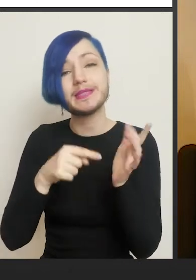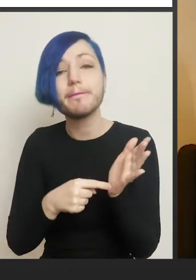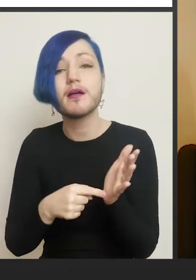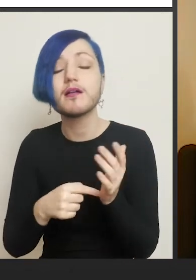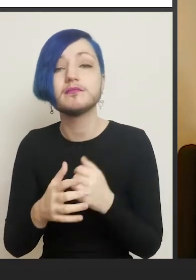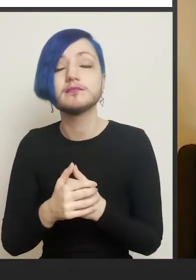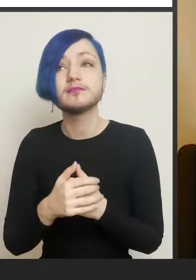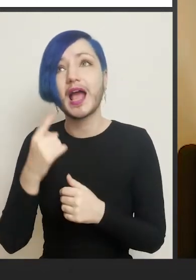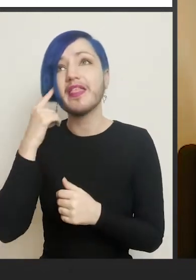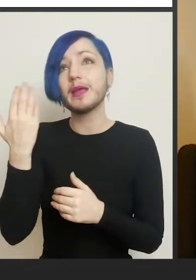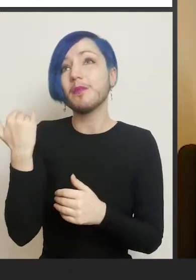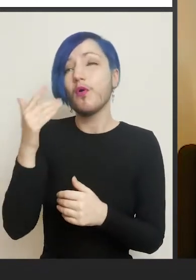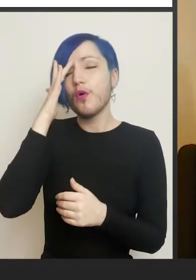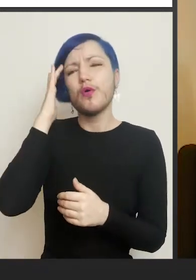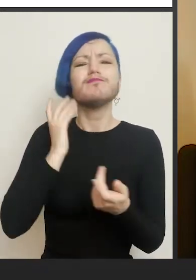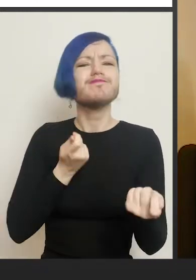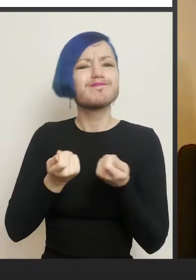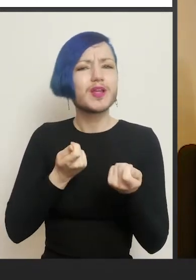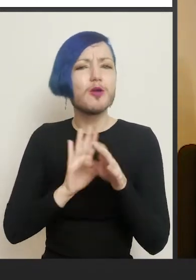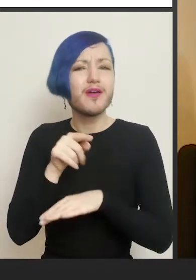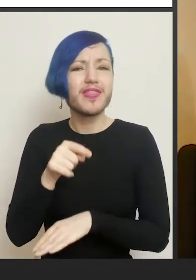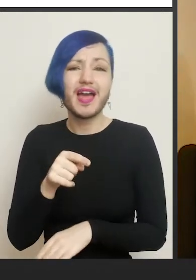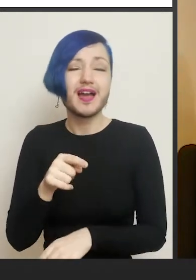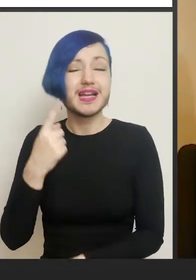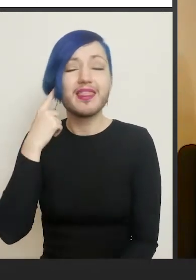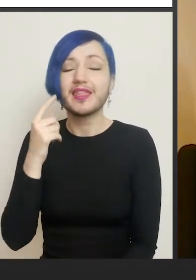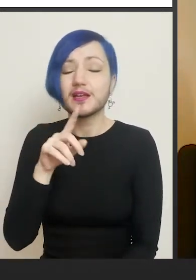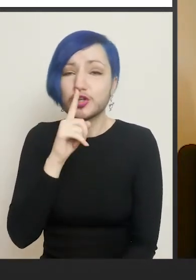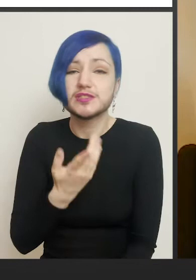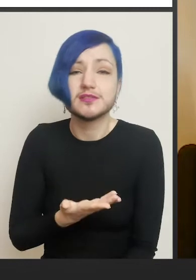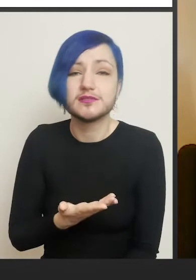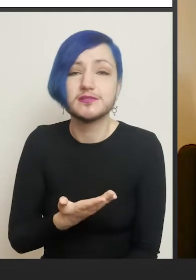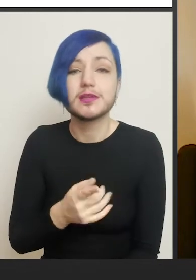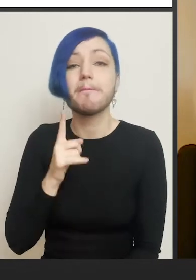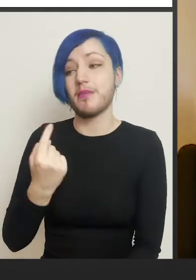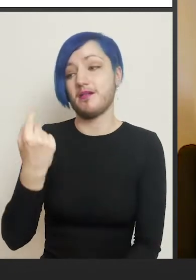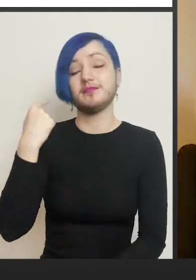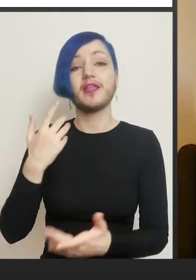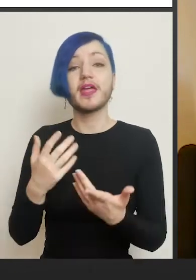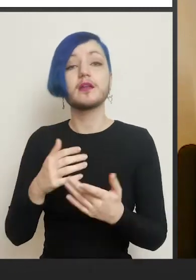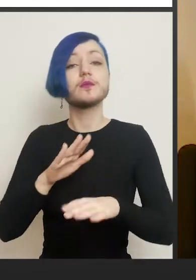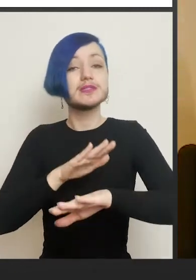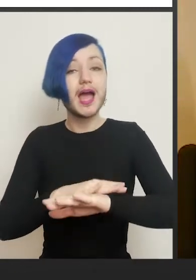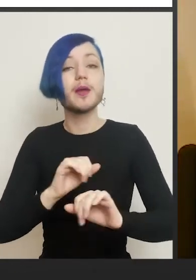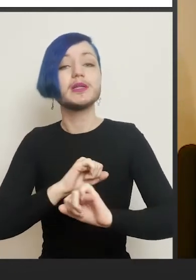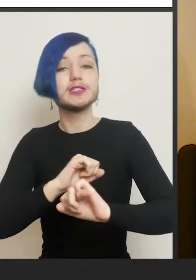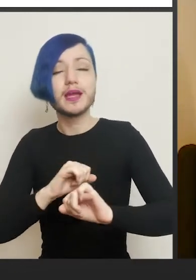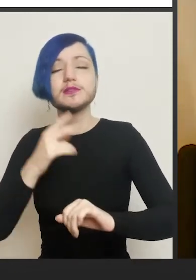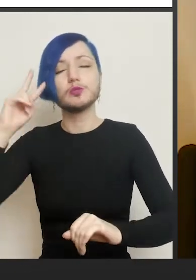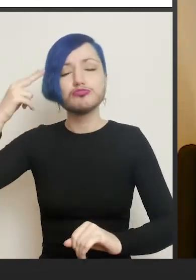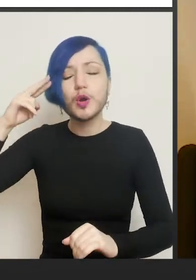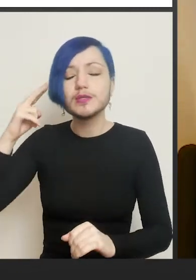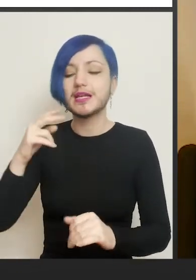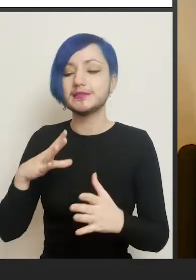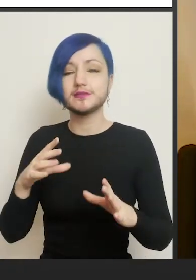I don't think I would have been able to have coped before. I actually had the time and the space to process. I was allowed to give myself